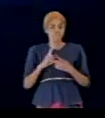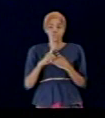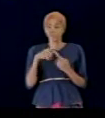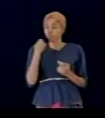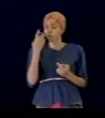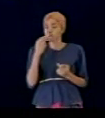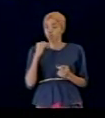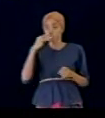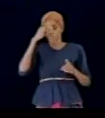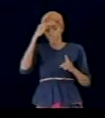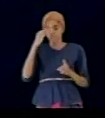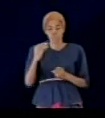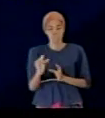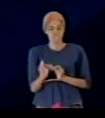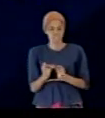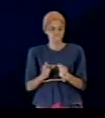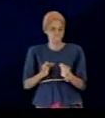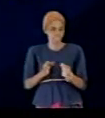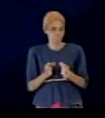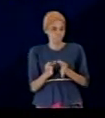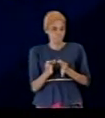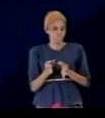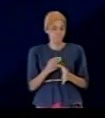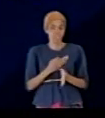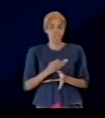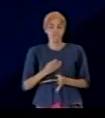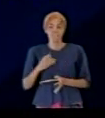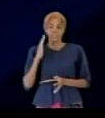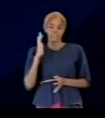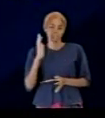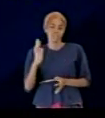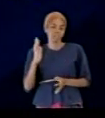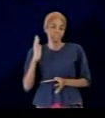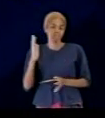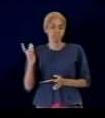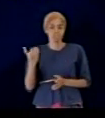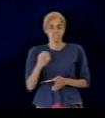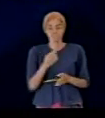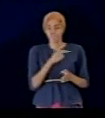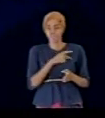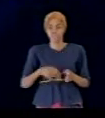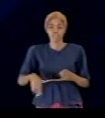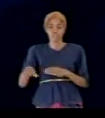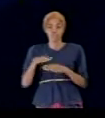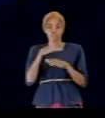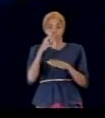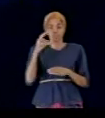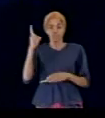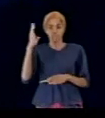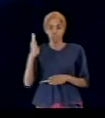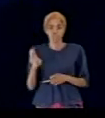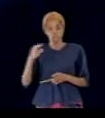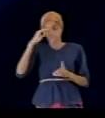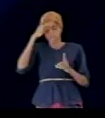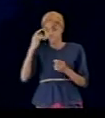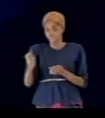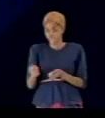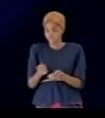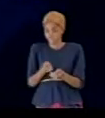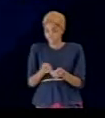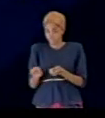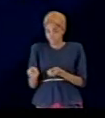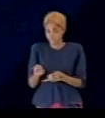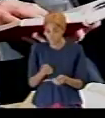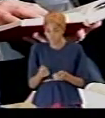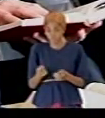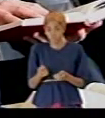he expounded and testified the kingdom of God. He expounded and